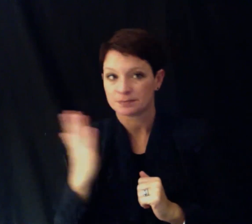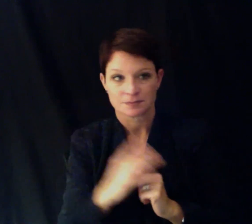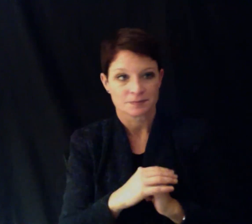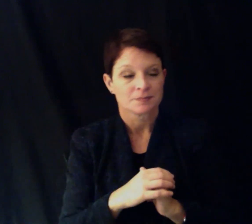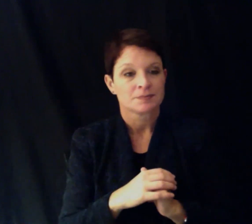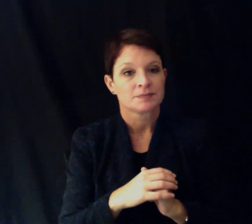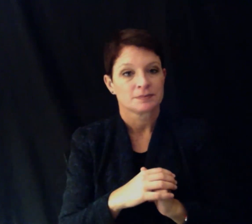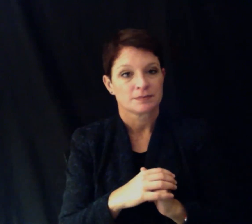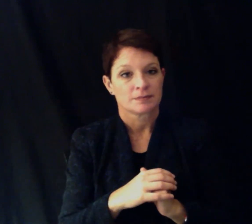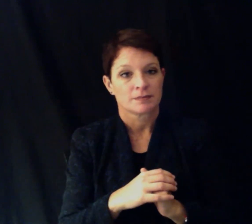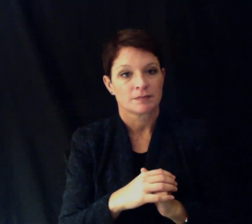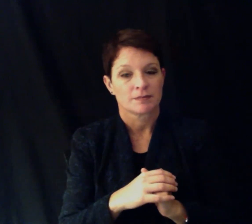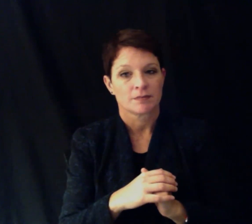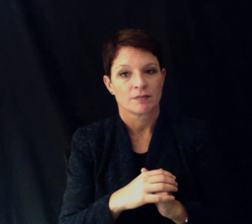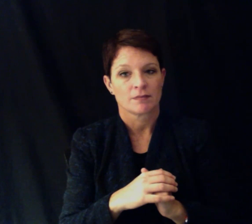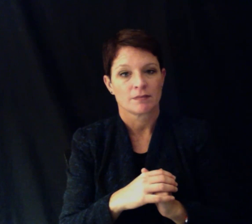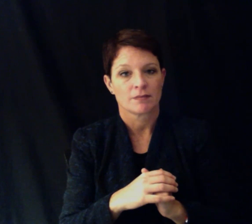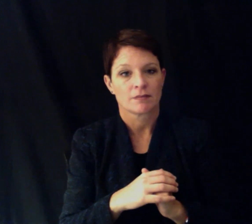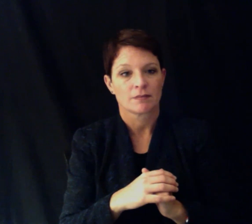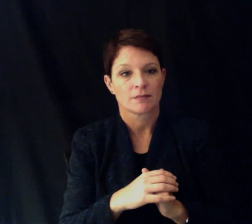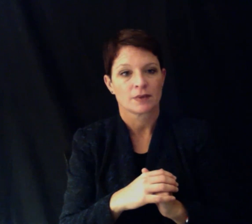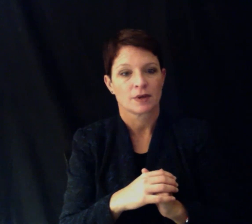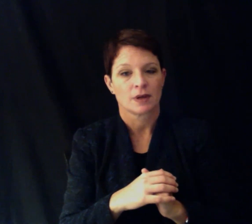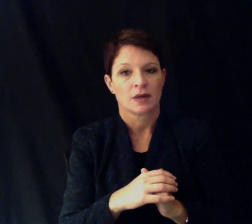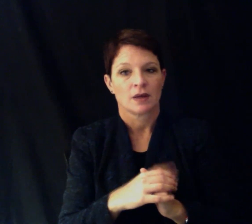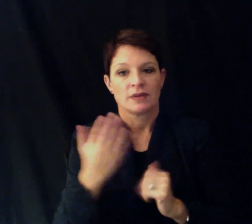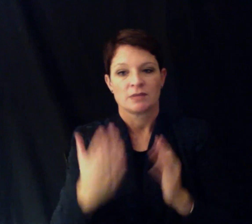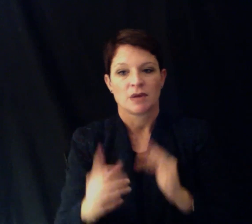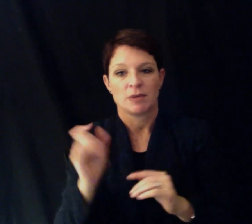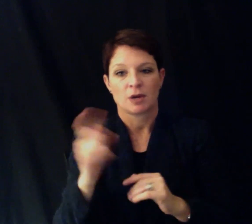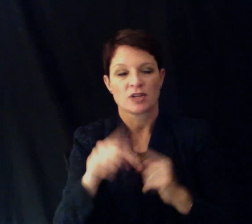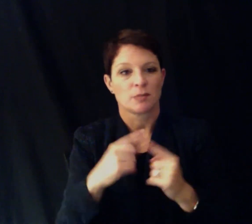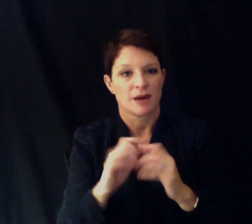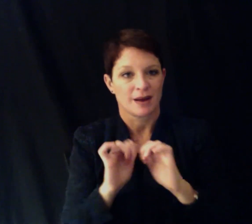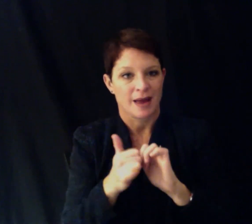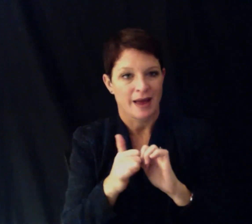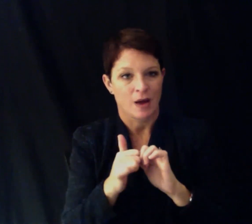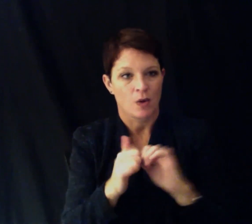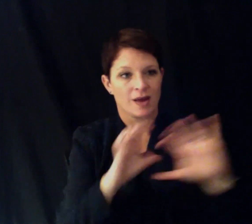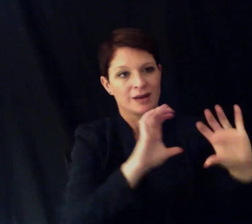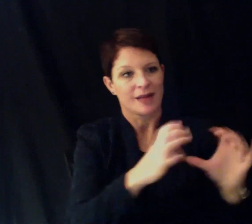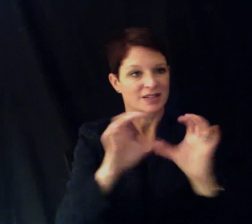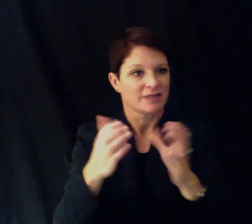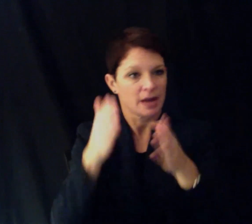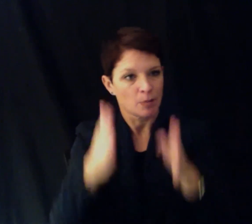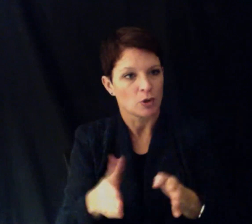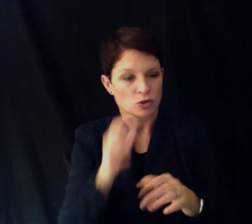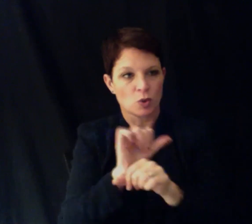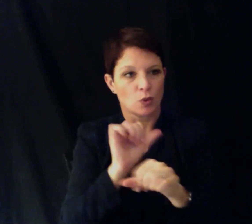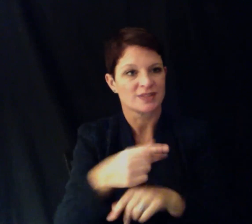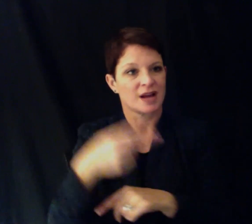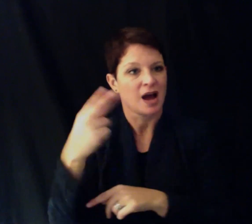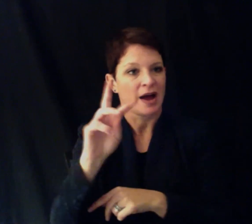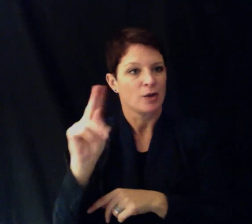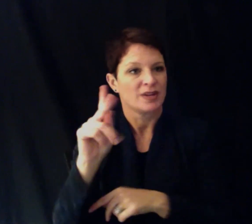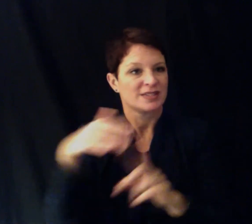And then Kiara, this might be a question for you around kind of how to classify someone who works in a high-risk environment,